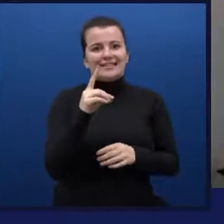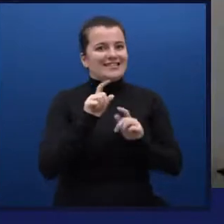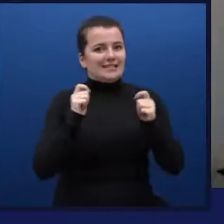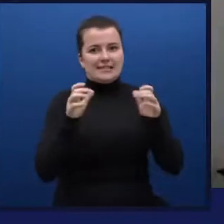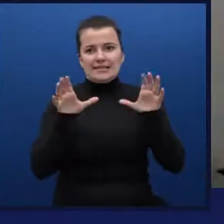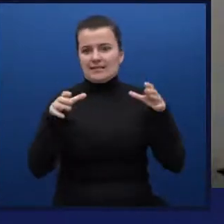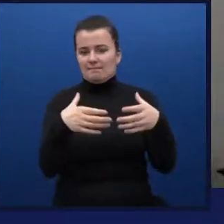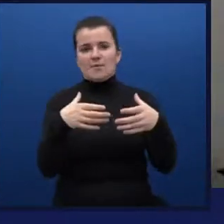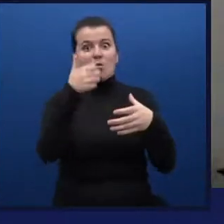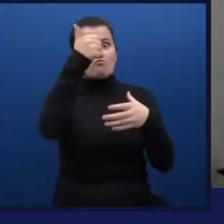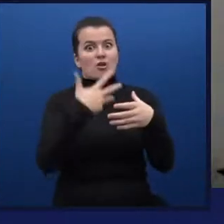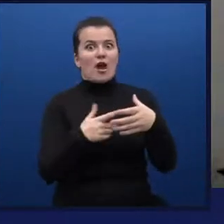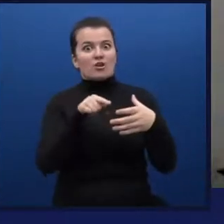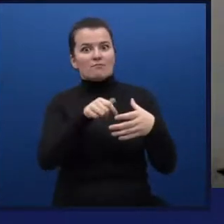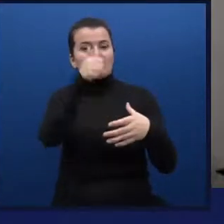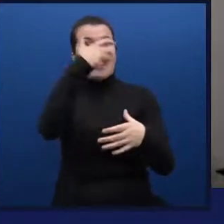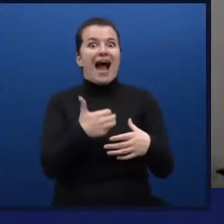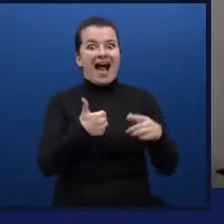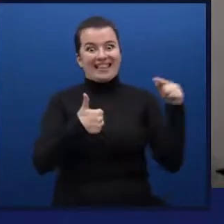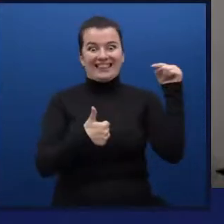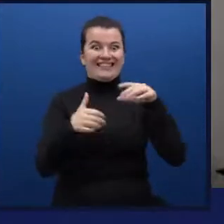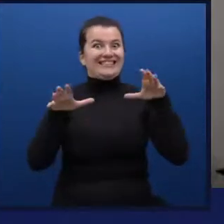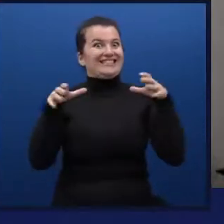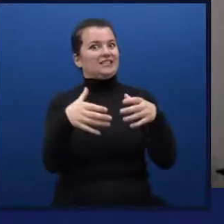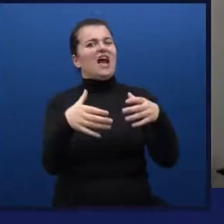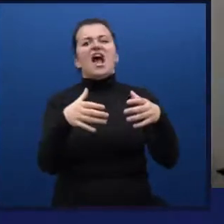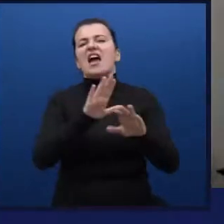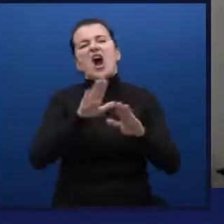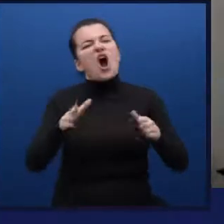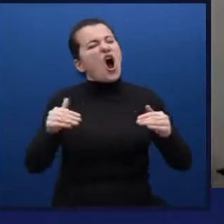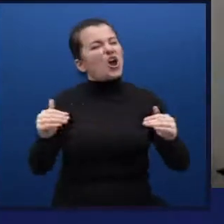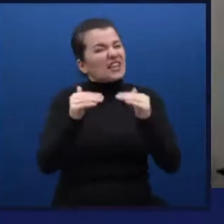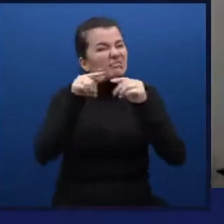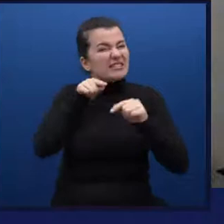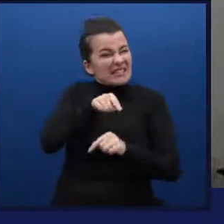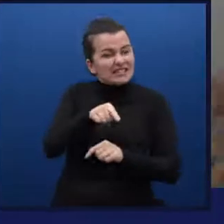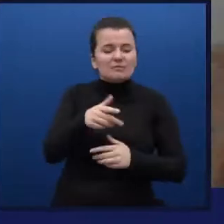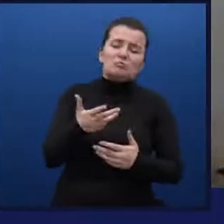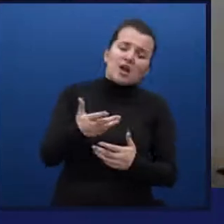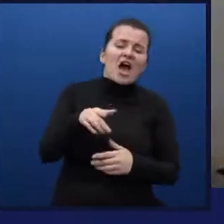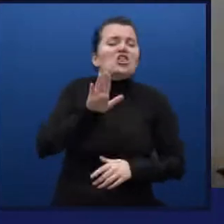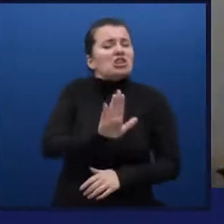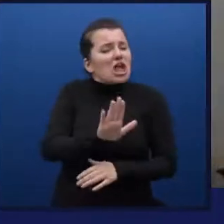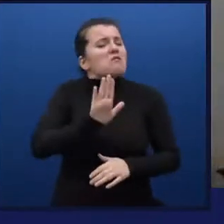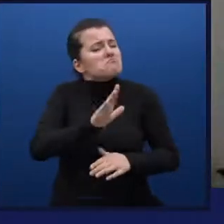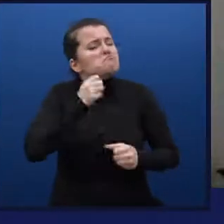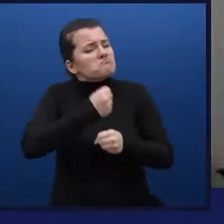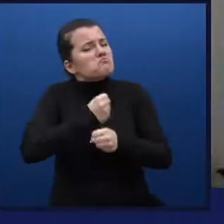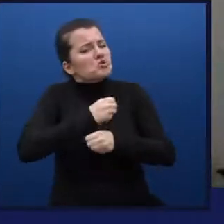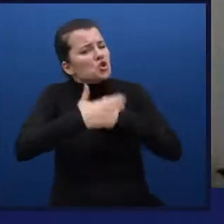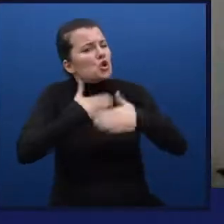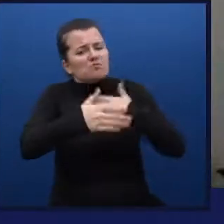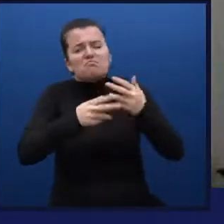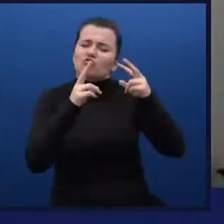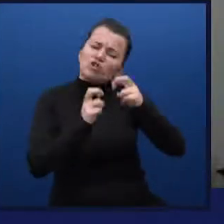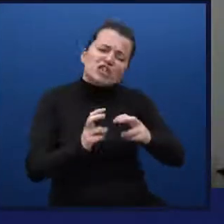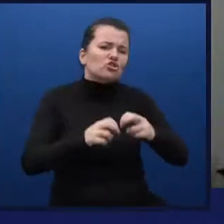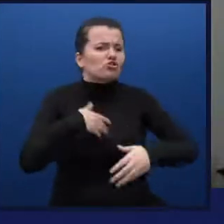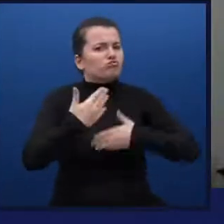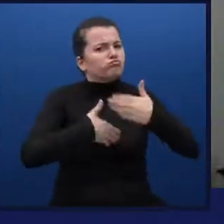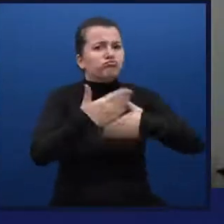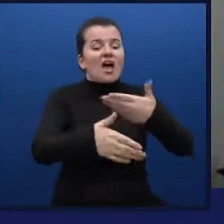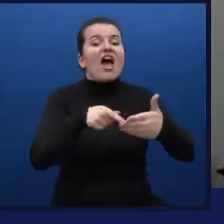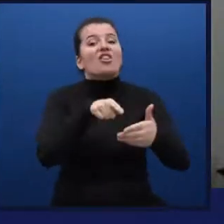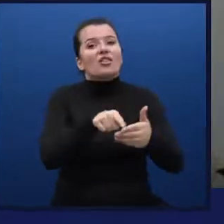thing to do for every organization. Oftentimes, I like to see that R&D team do their thing, keep researching, and then they deploy their